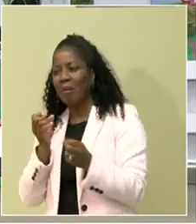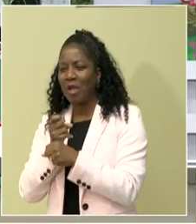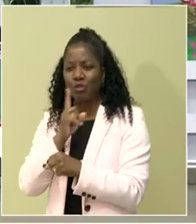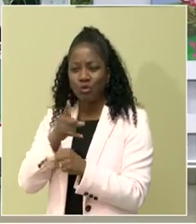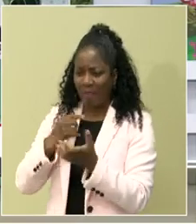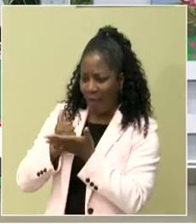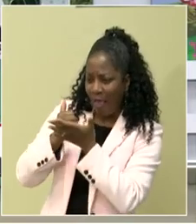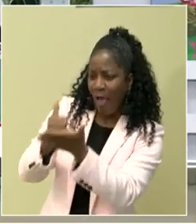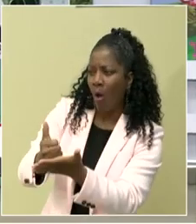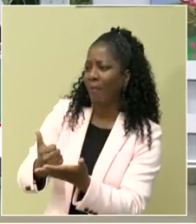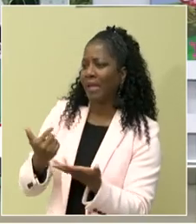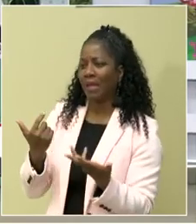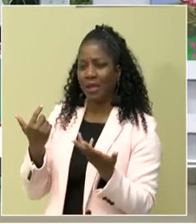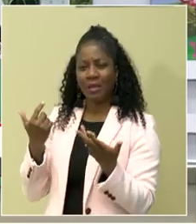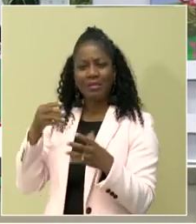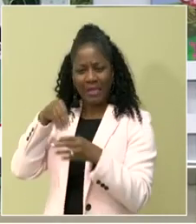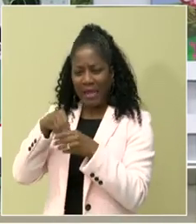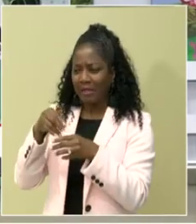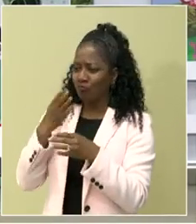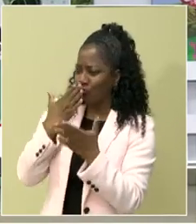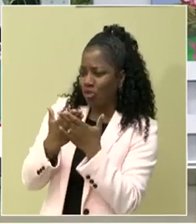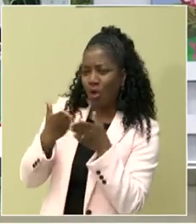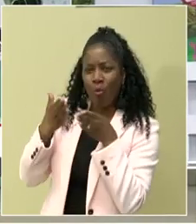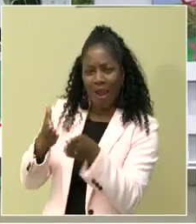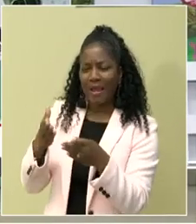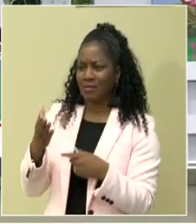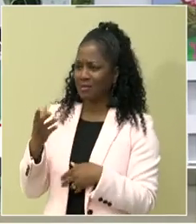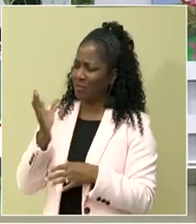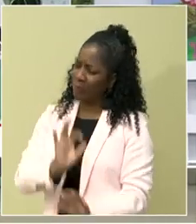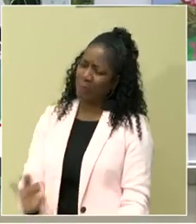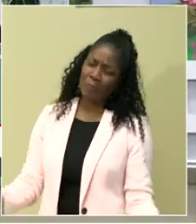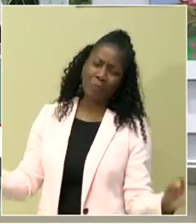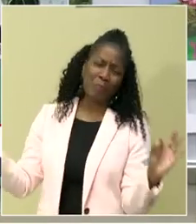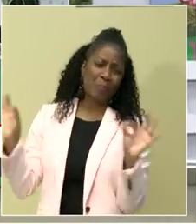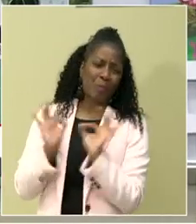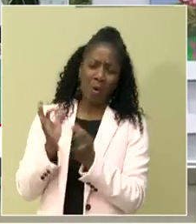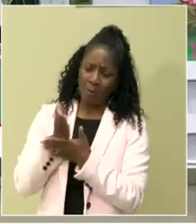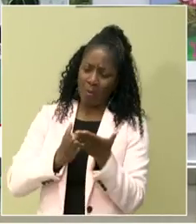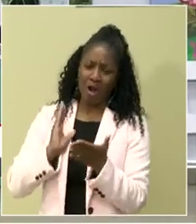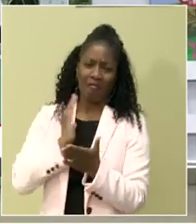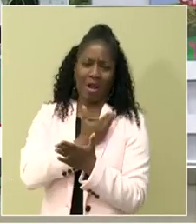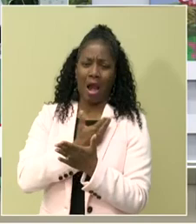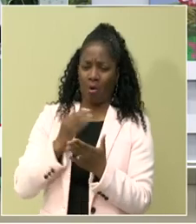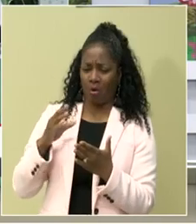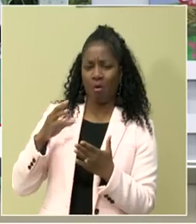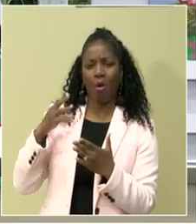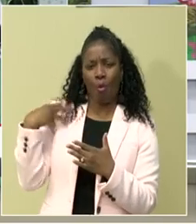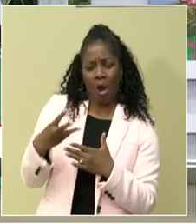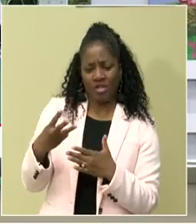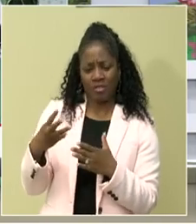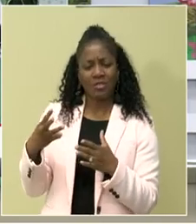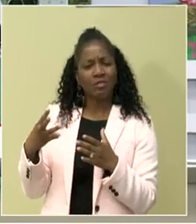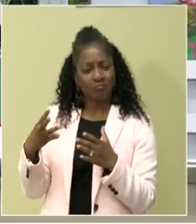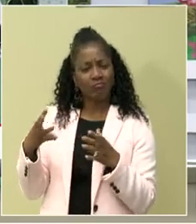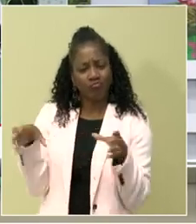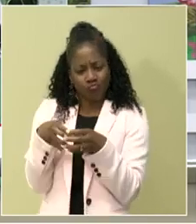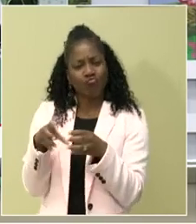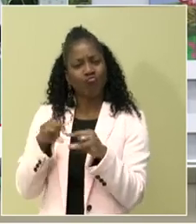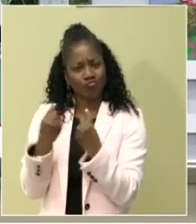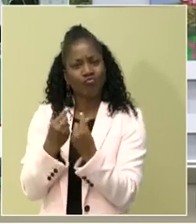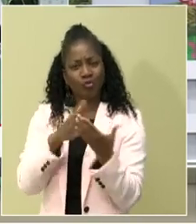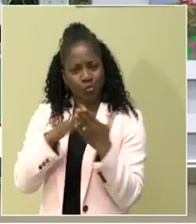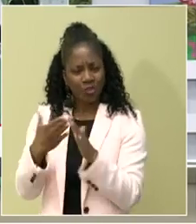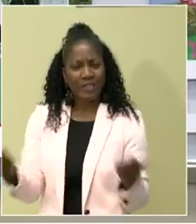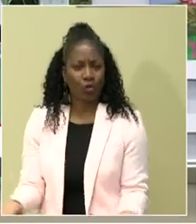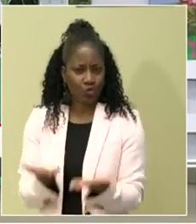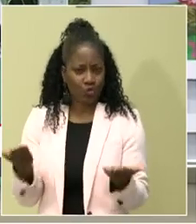ways, because they're such a key fabric to who we are as Washingtonians. And that's one